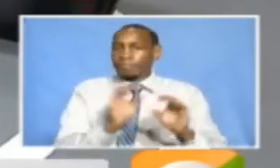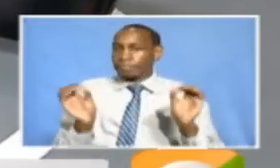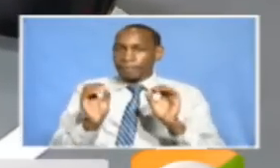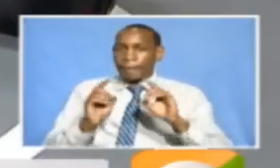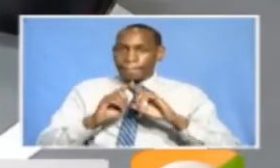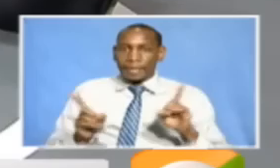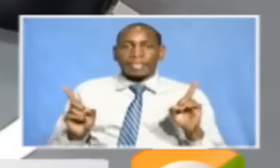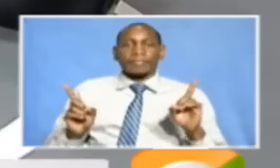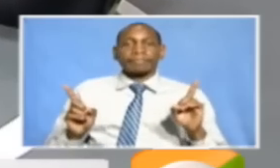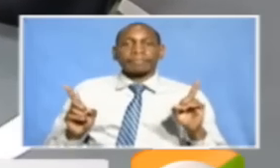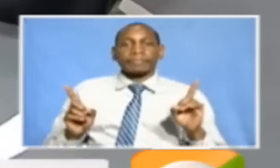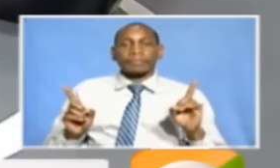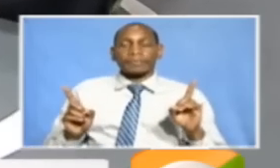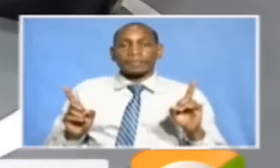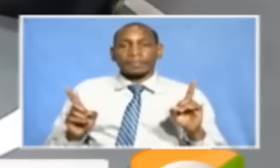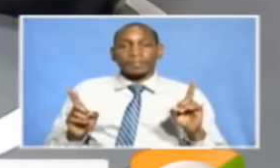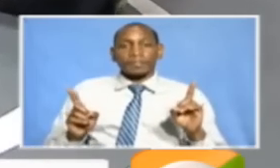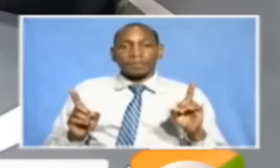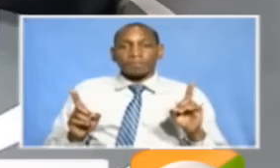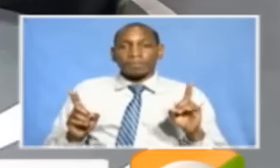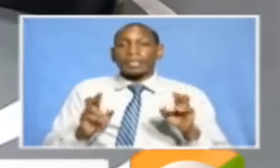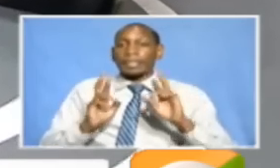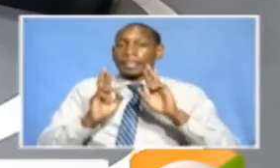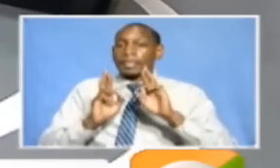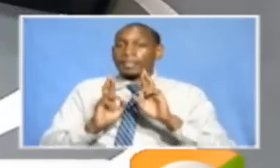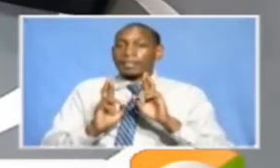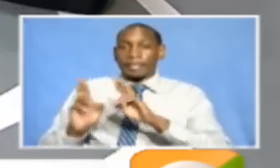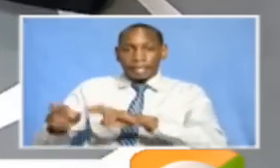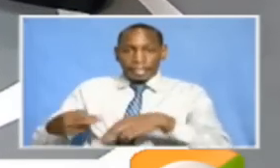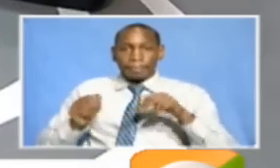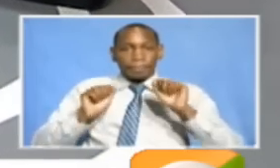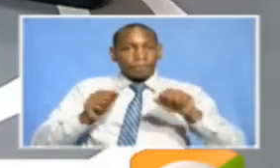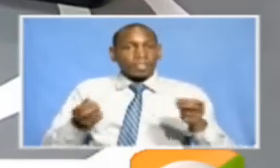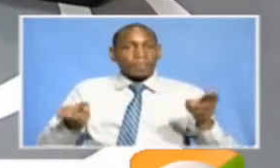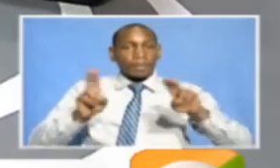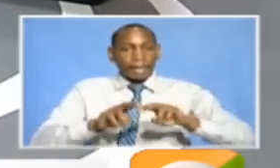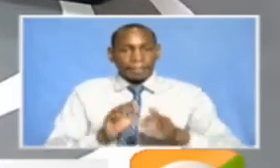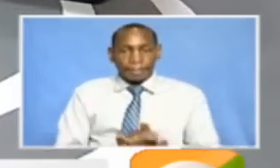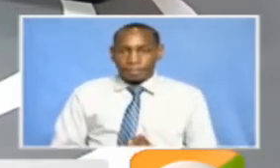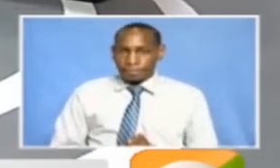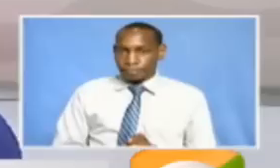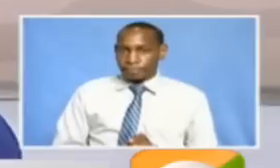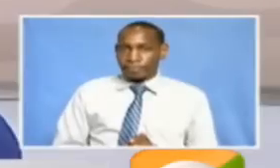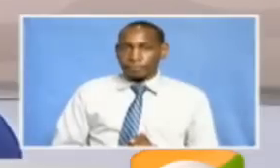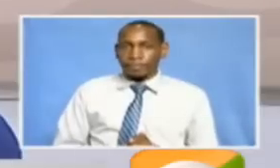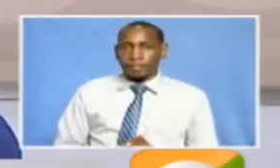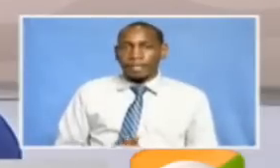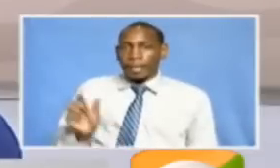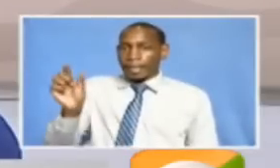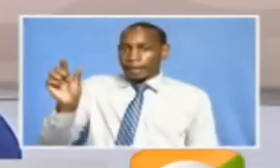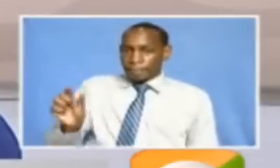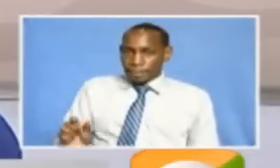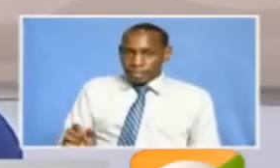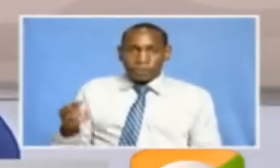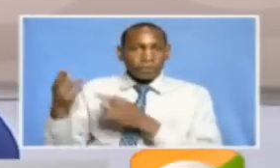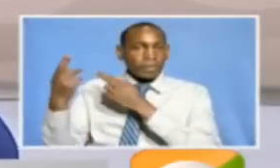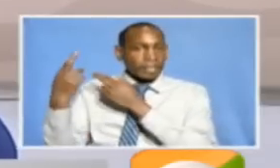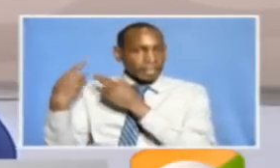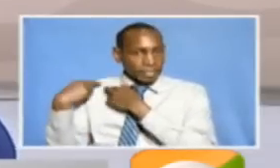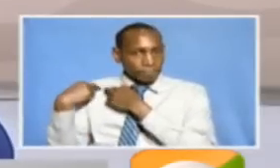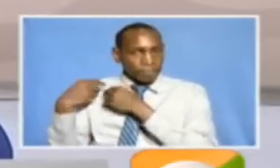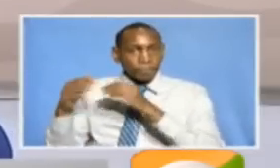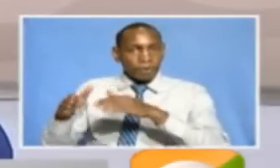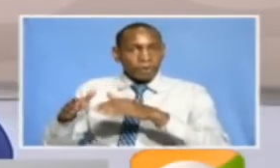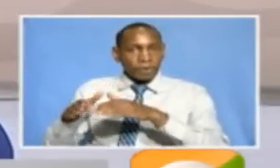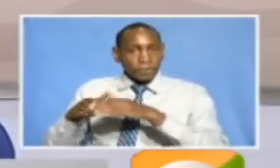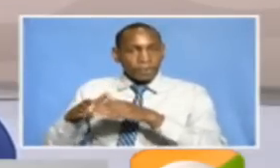But that doesn't mean that nothing happened. Right, exactly. Yeah. And the fact that most victims, the offender or defiler is known to them. Yes. You know,